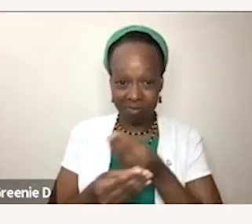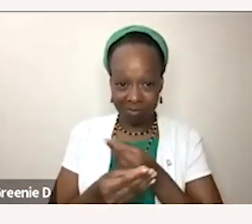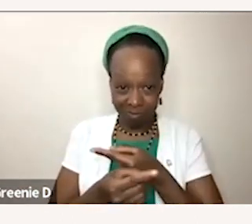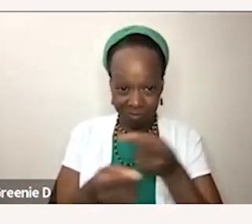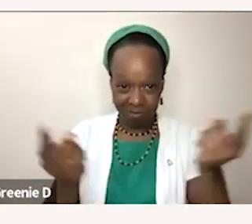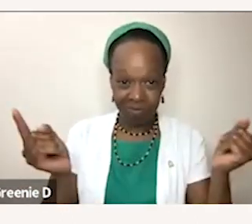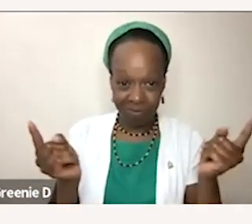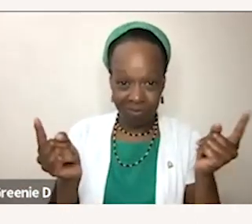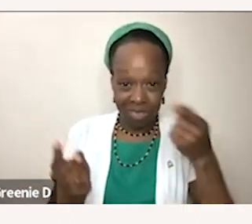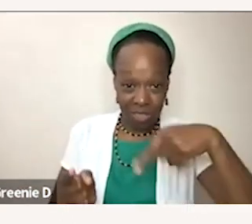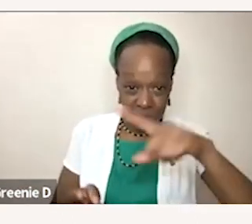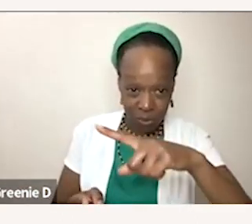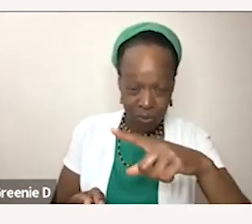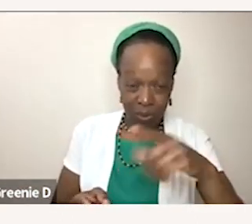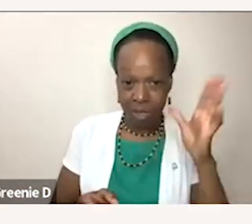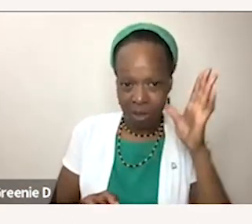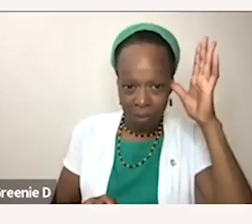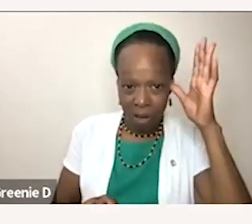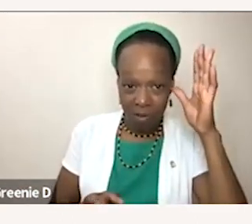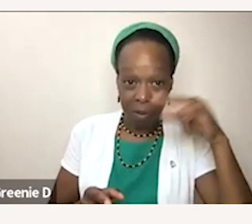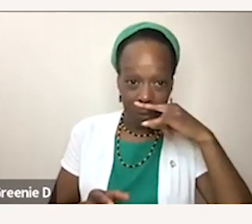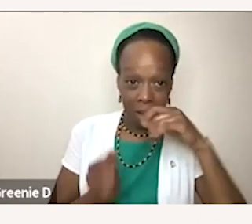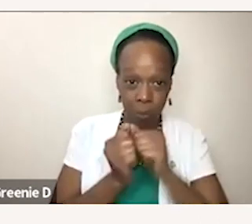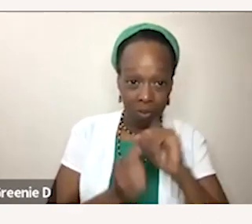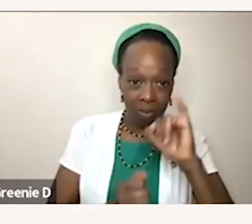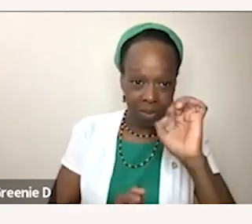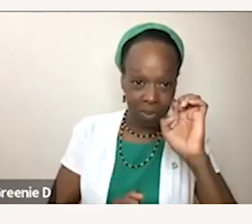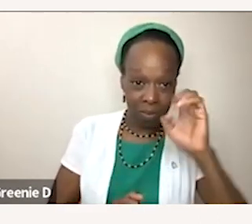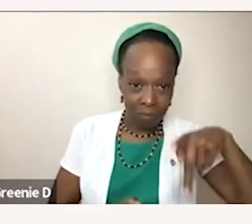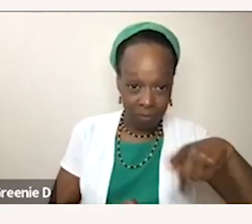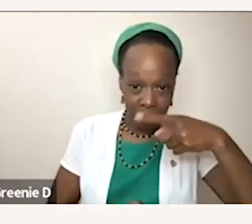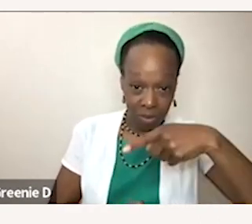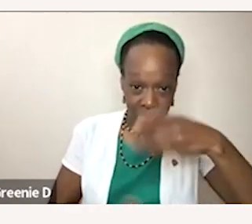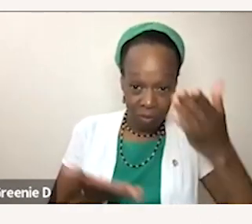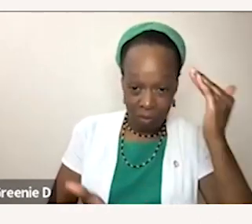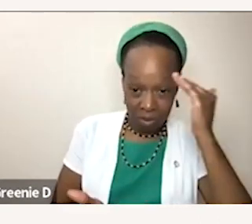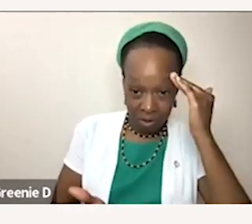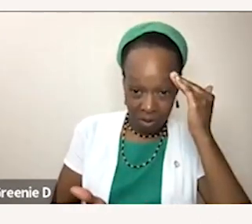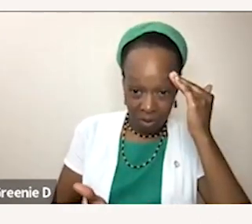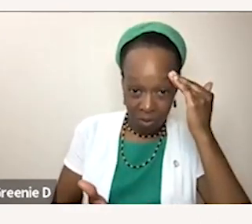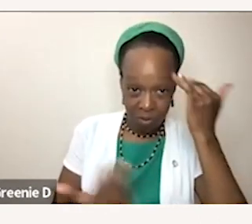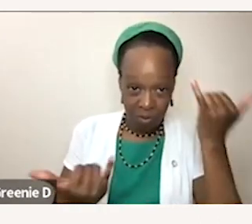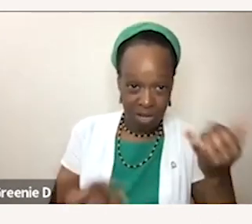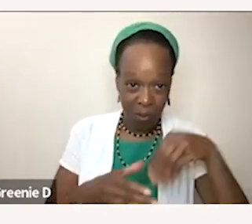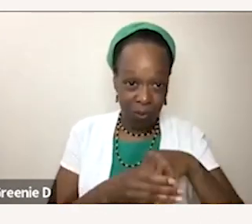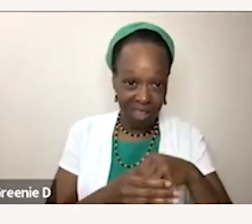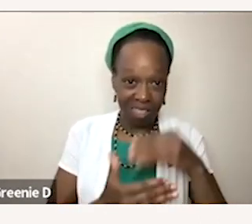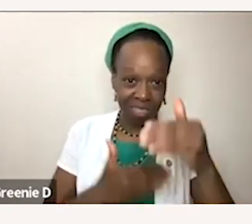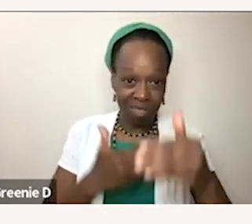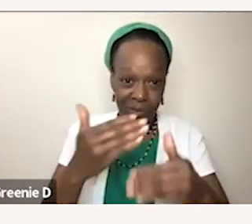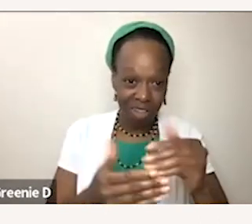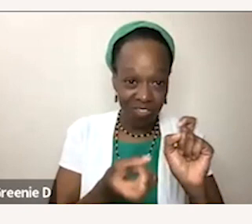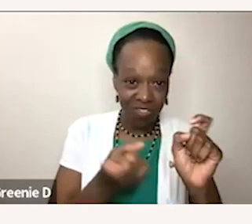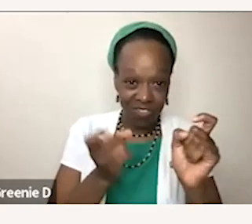If you are a parent of a child with an IEP, you may know that we are in the process of changing